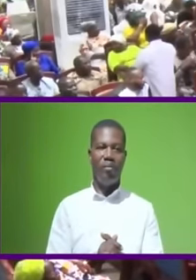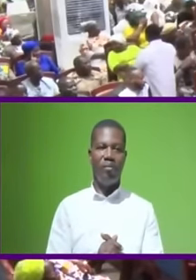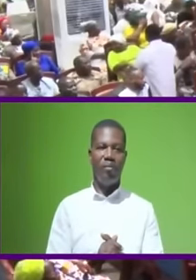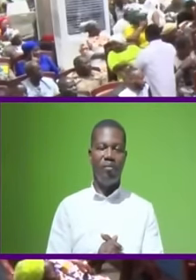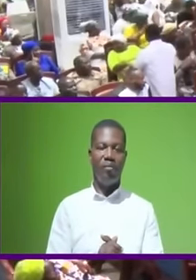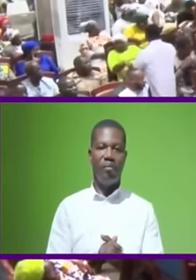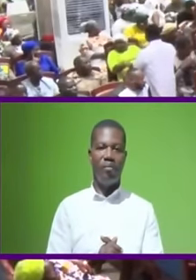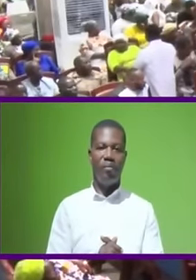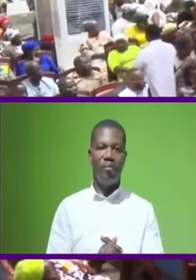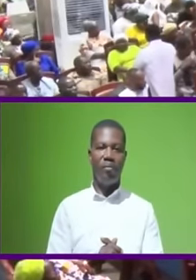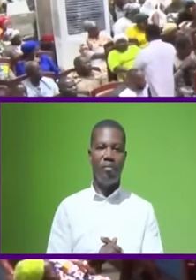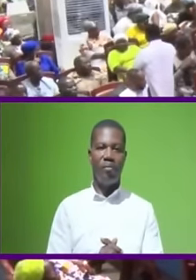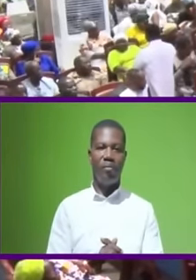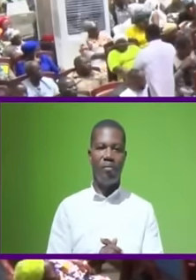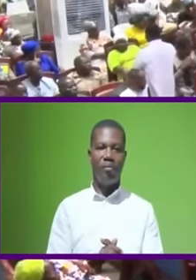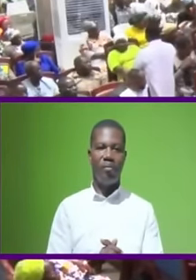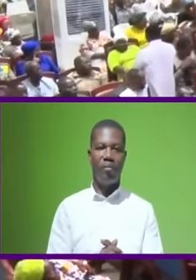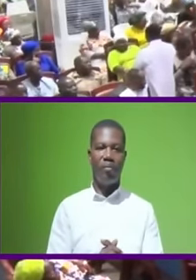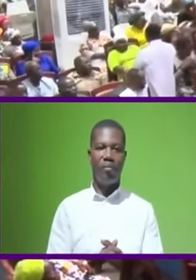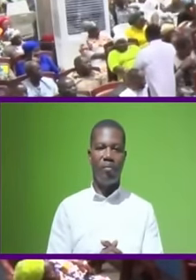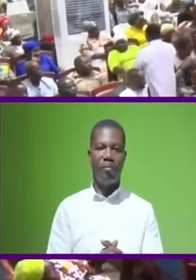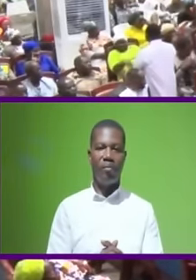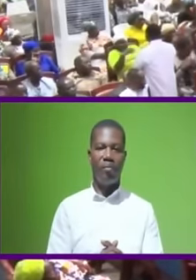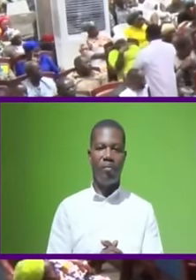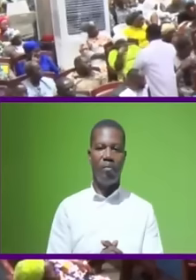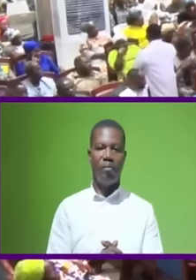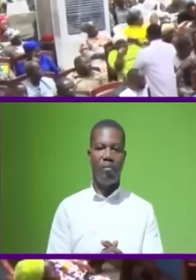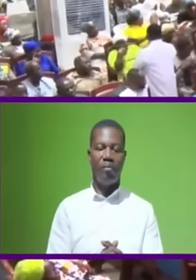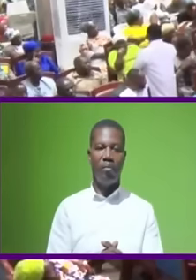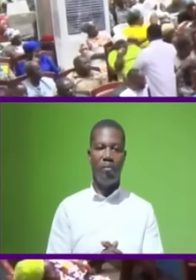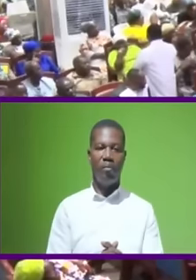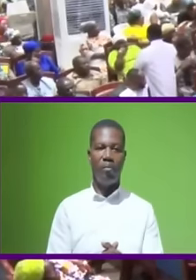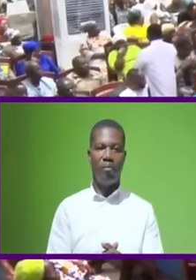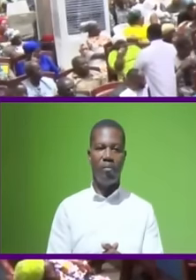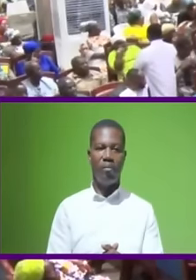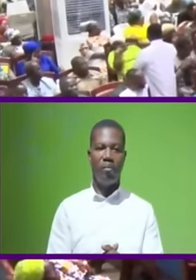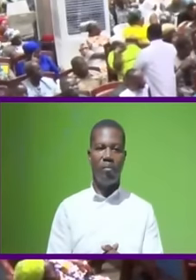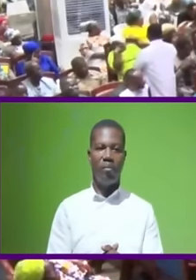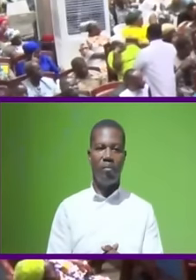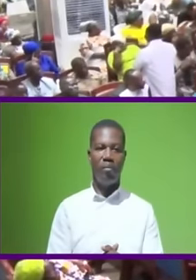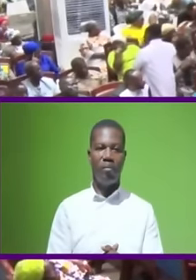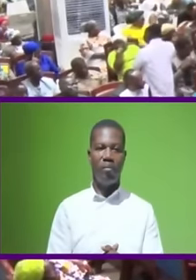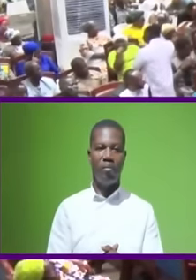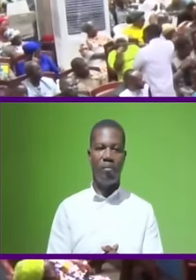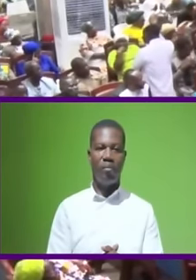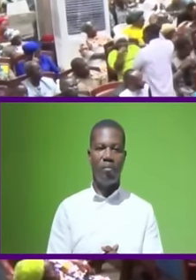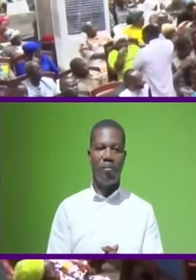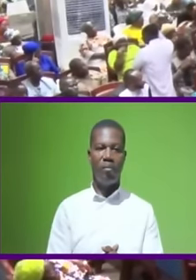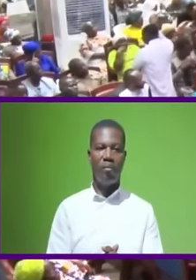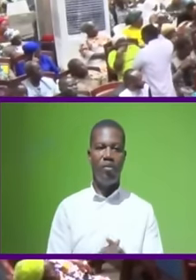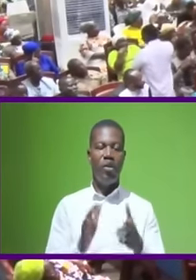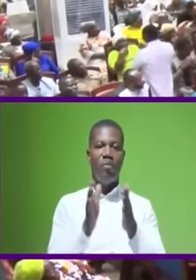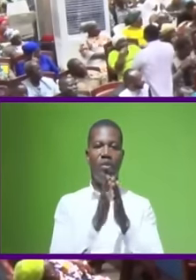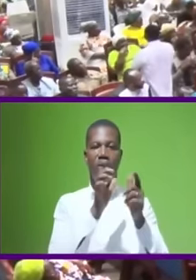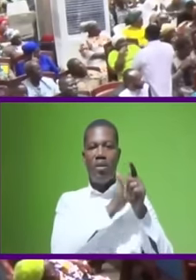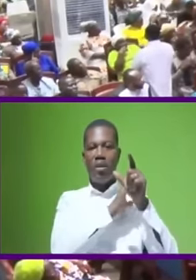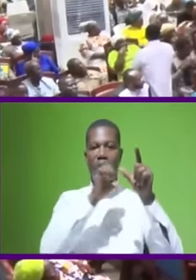me or under my feet, and you all know that this money does not belong to you, but then it belongs to me. Praise the